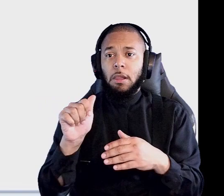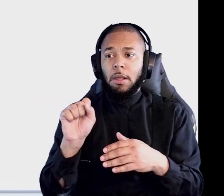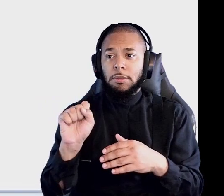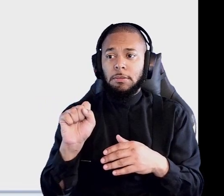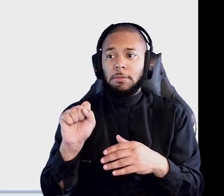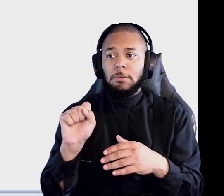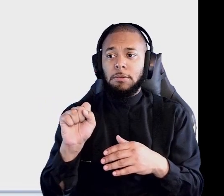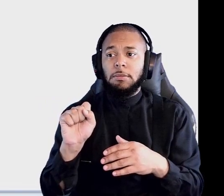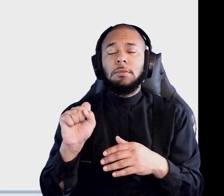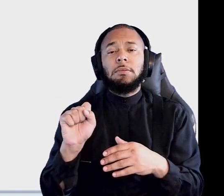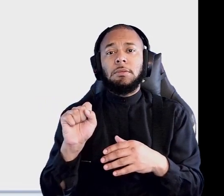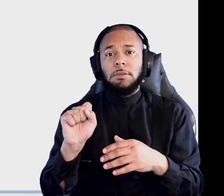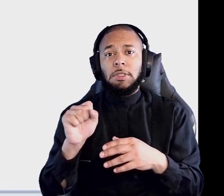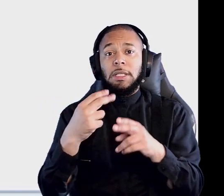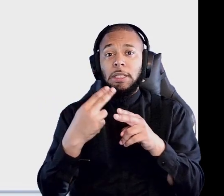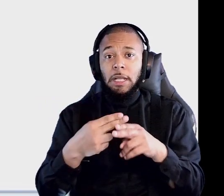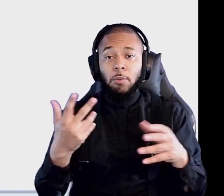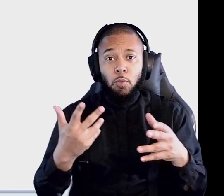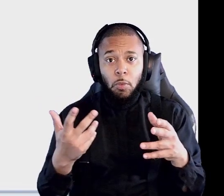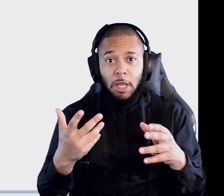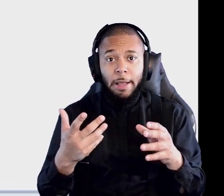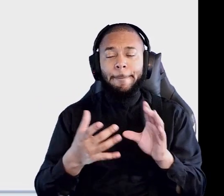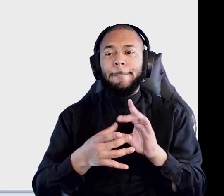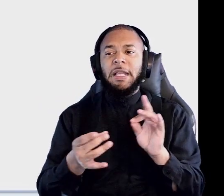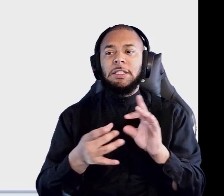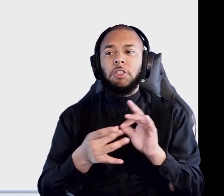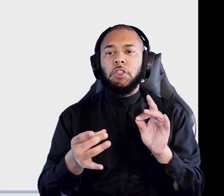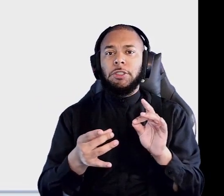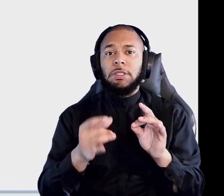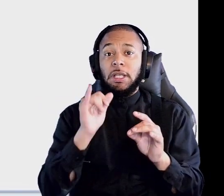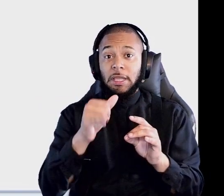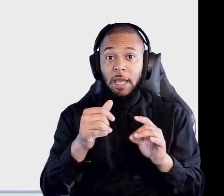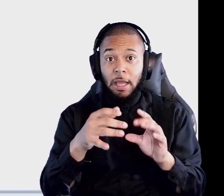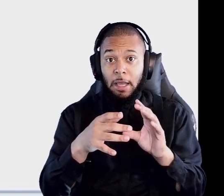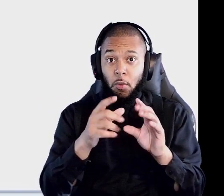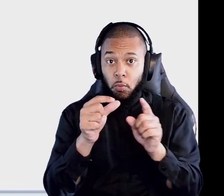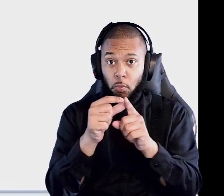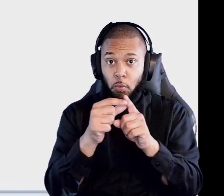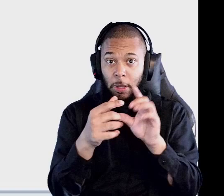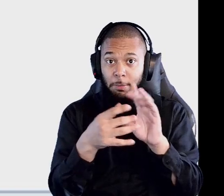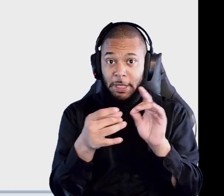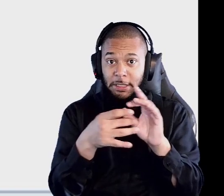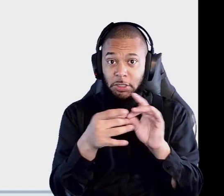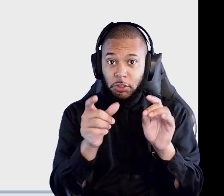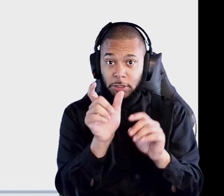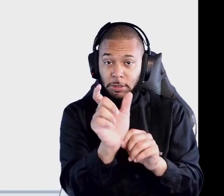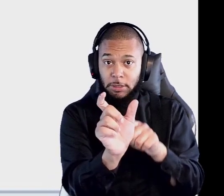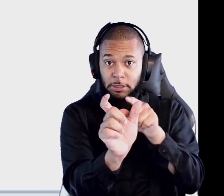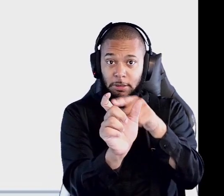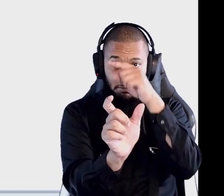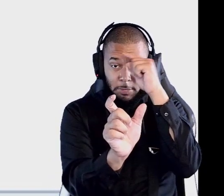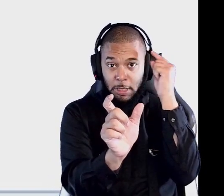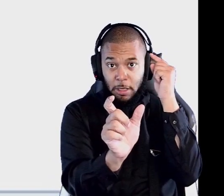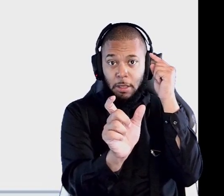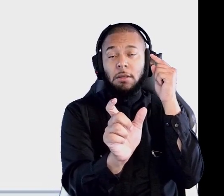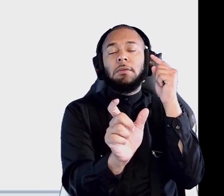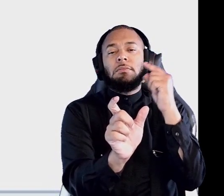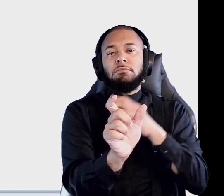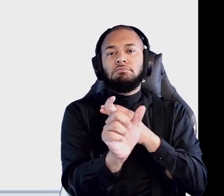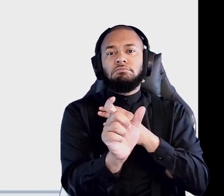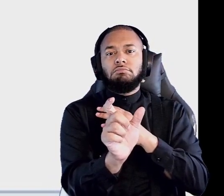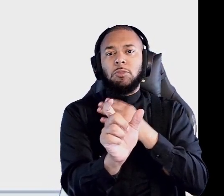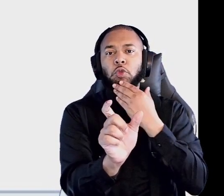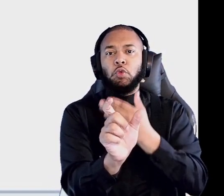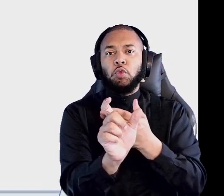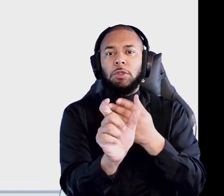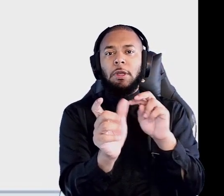messages. Now, as long as that word messages stays black, I'm in good shape because that means